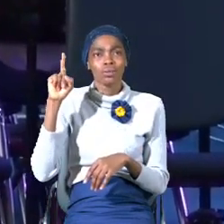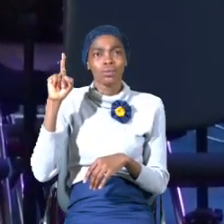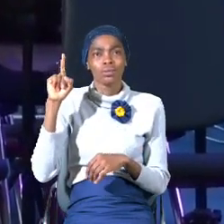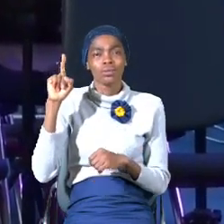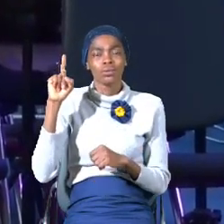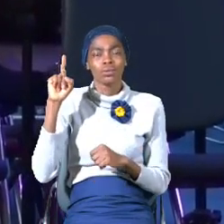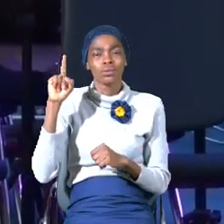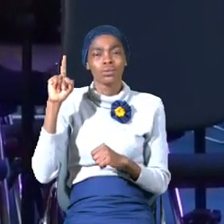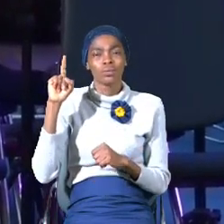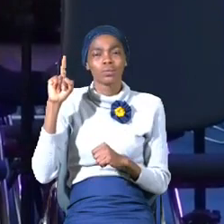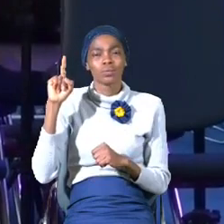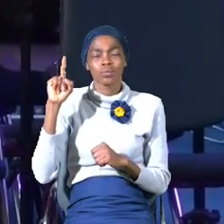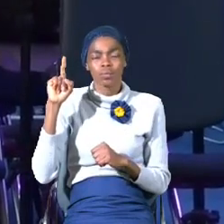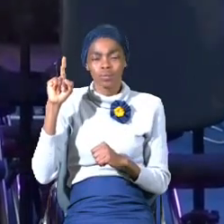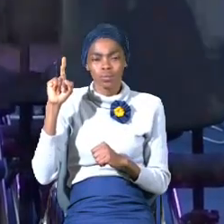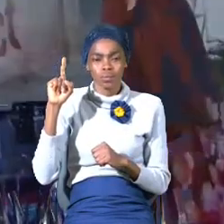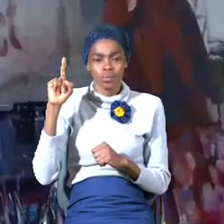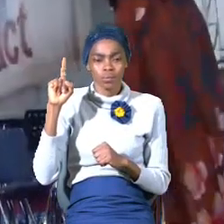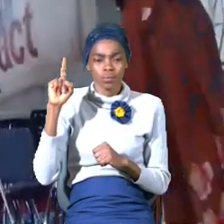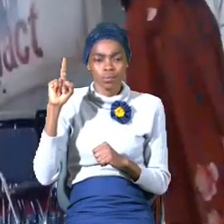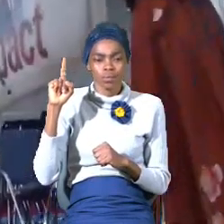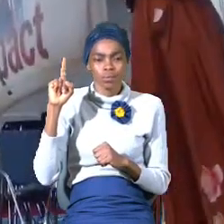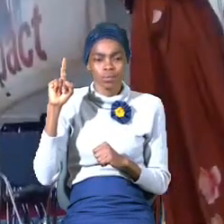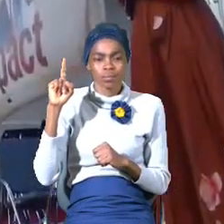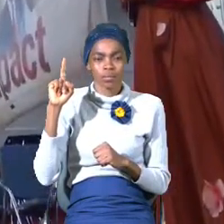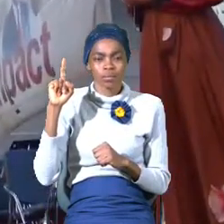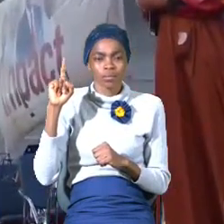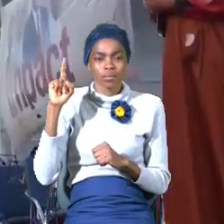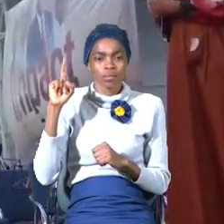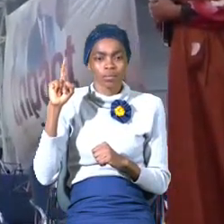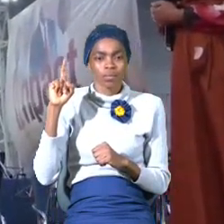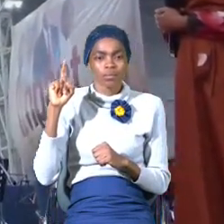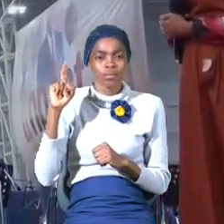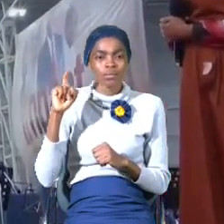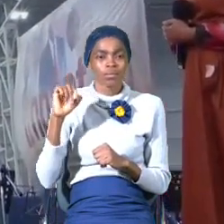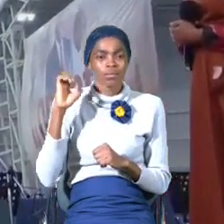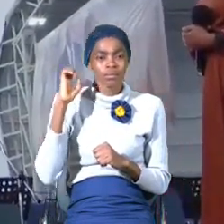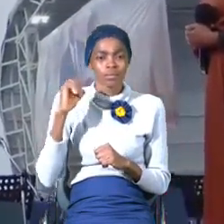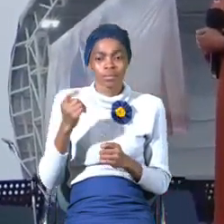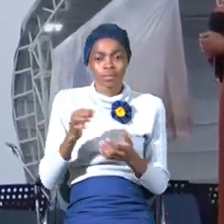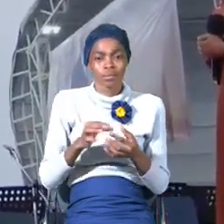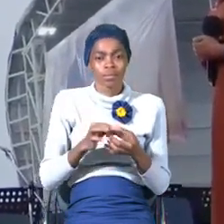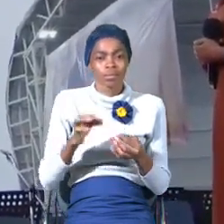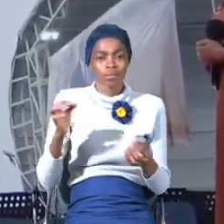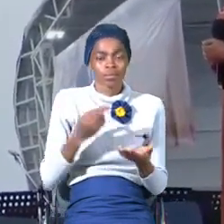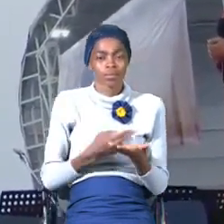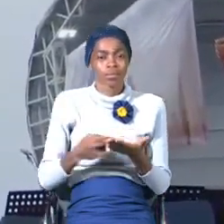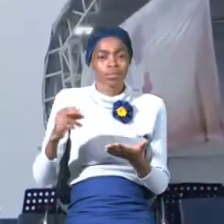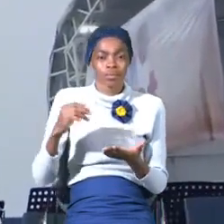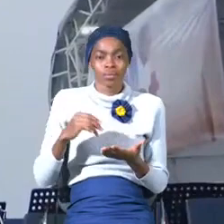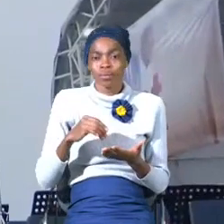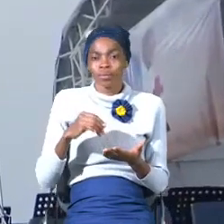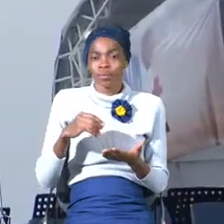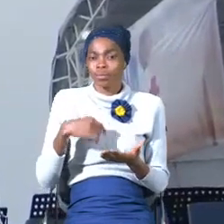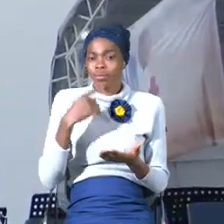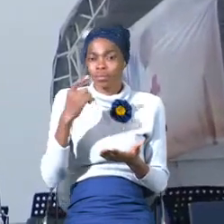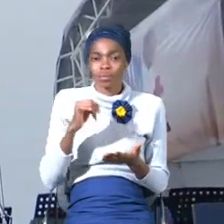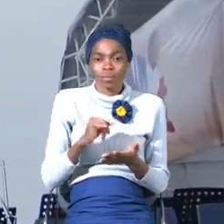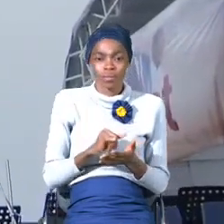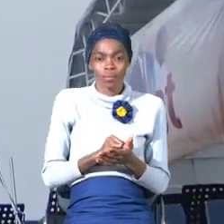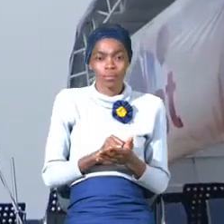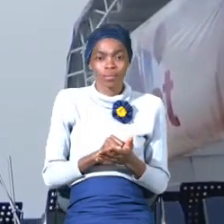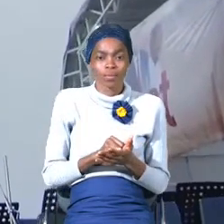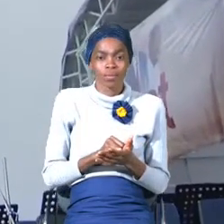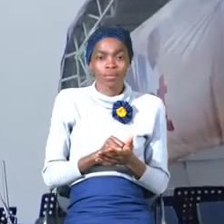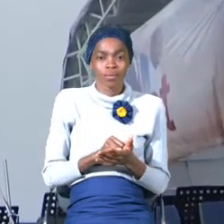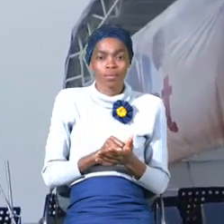The Spirit of the Lord just told me he's dealing with weight. Because not all weight are sins, but not all sins are weight, but